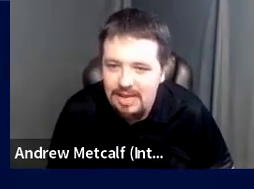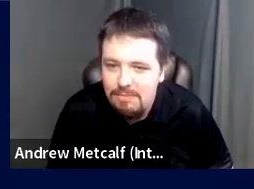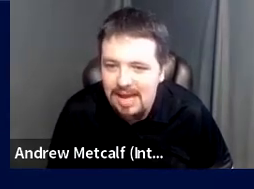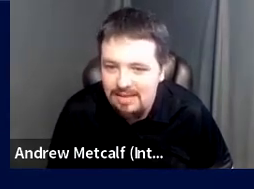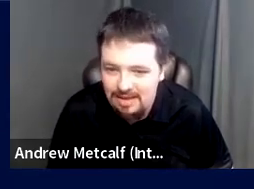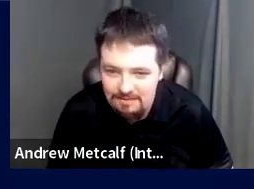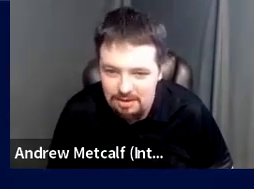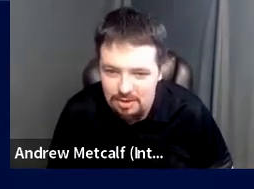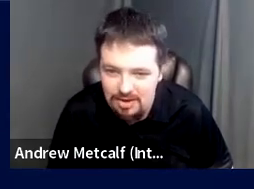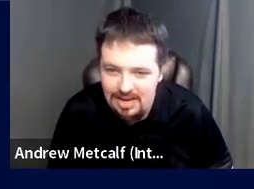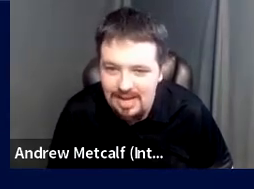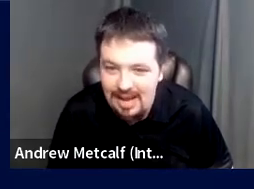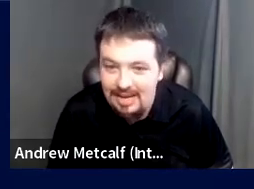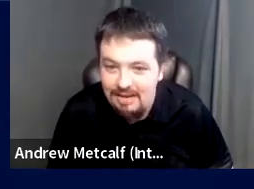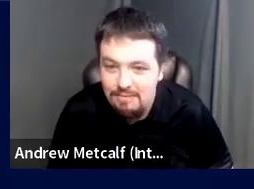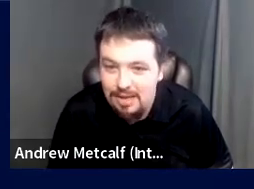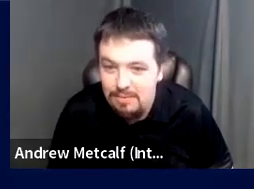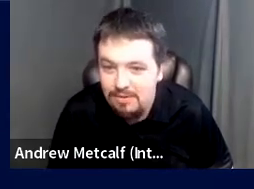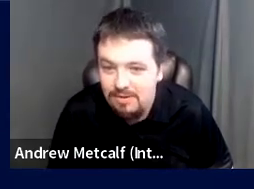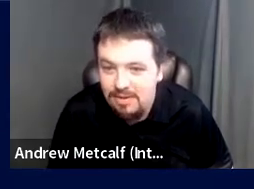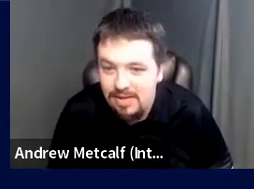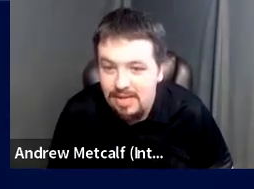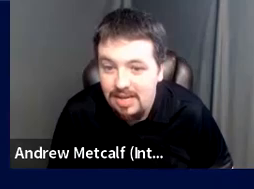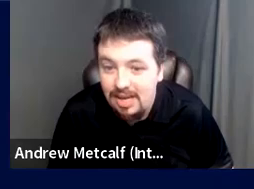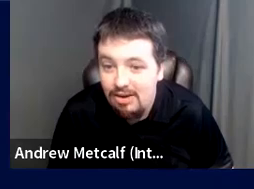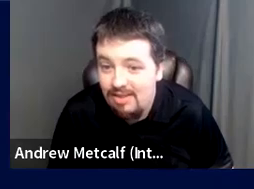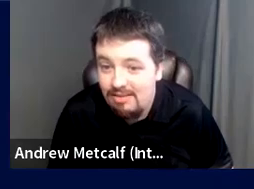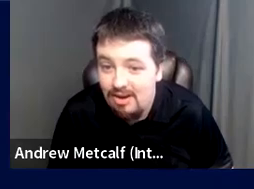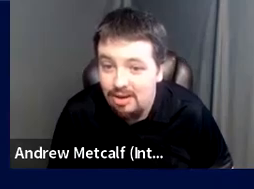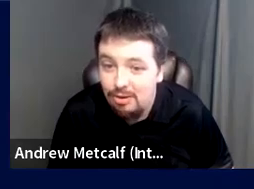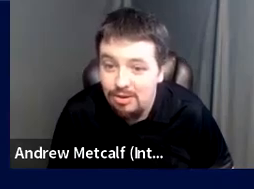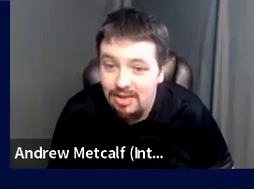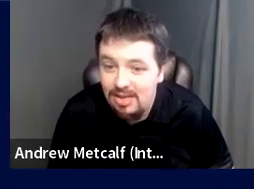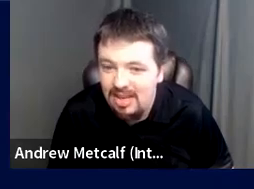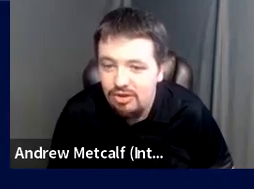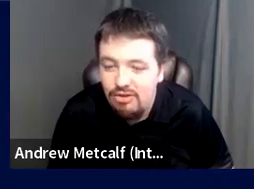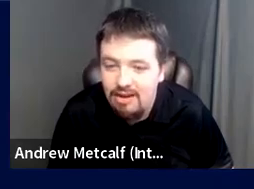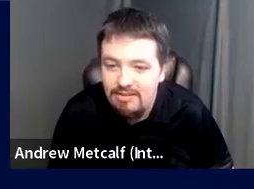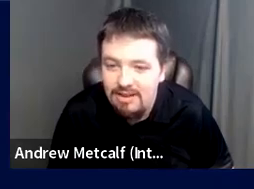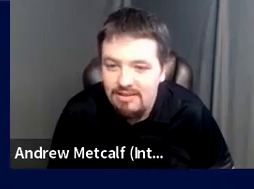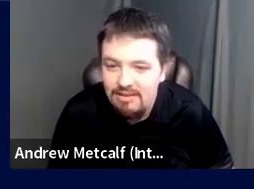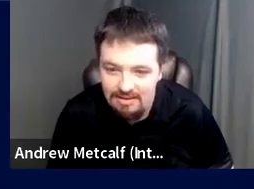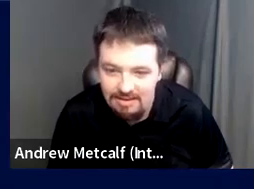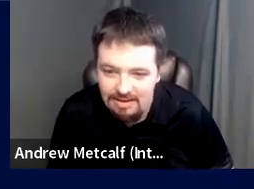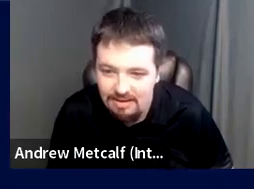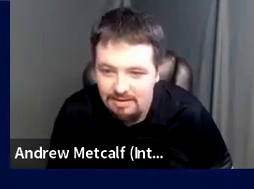issues that impact the deaf community and deaf people here in this area locally in the